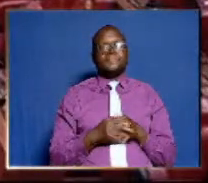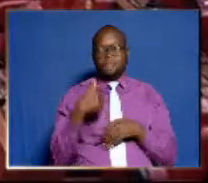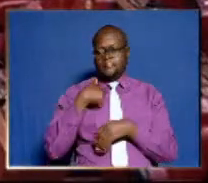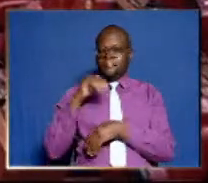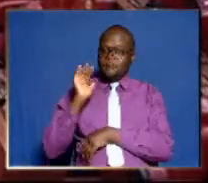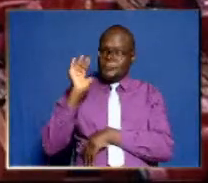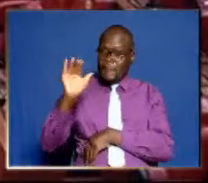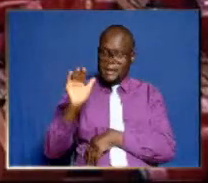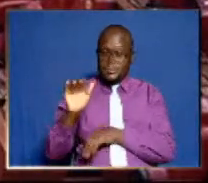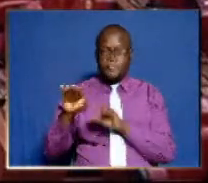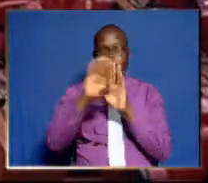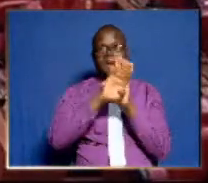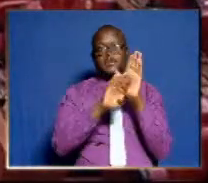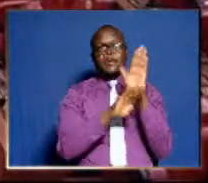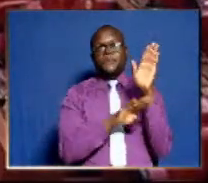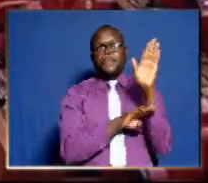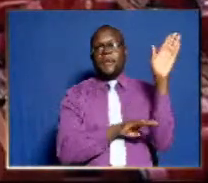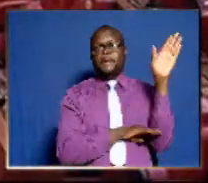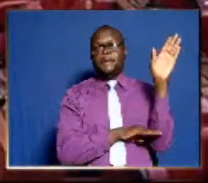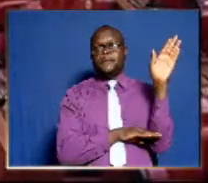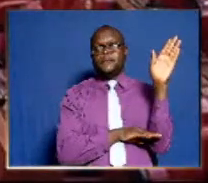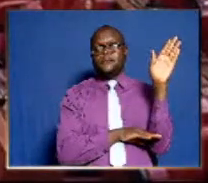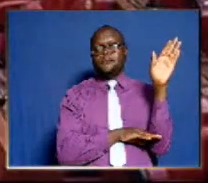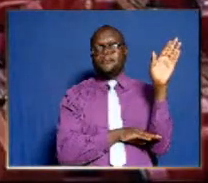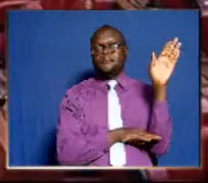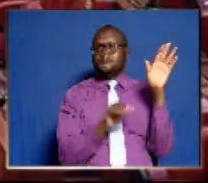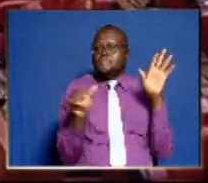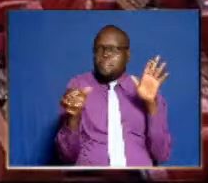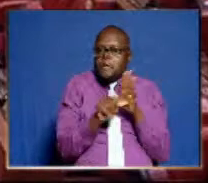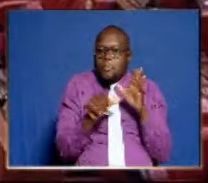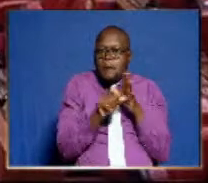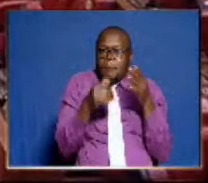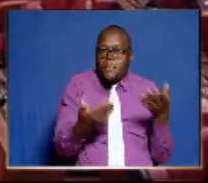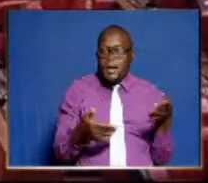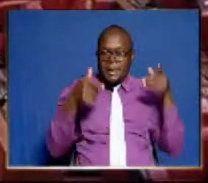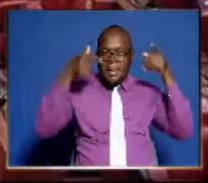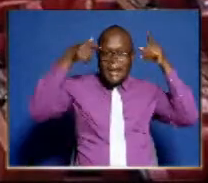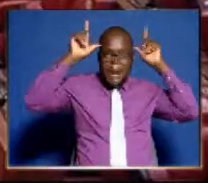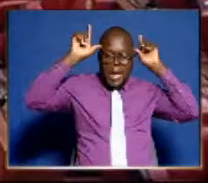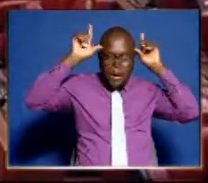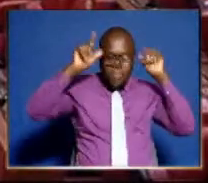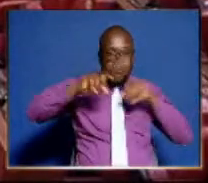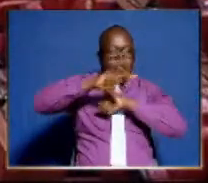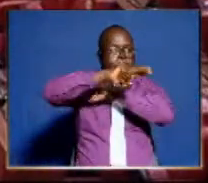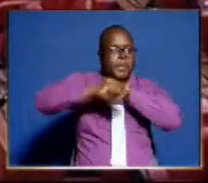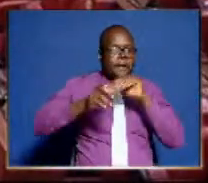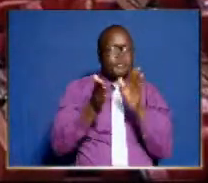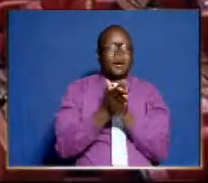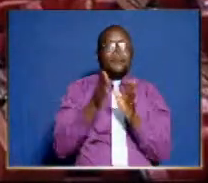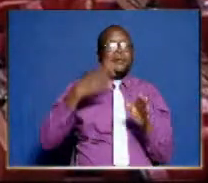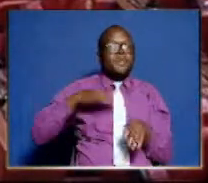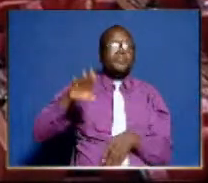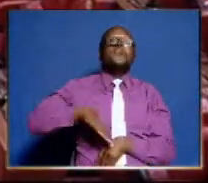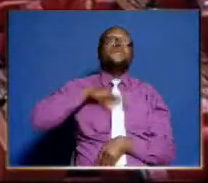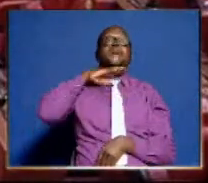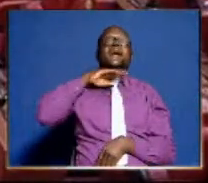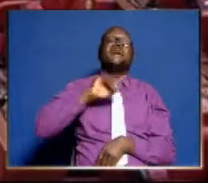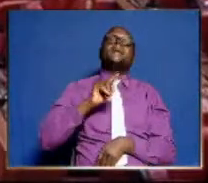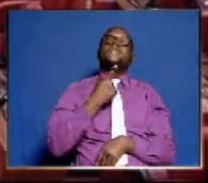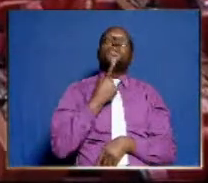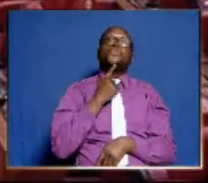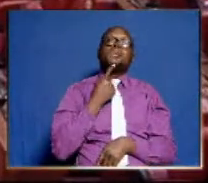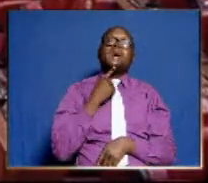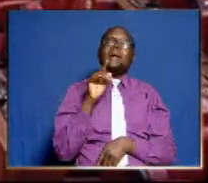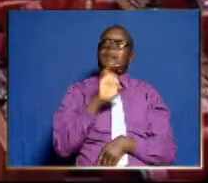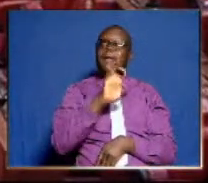a statement on resurgence of cattle raids and killings in Turkana East. Honorable